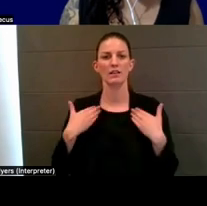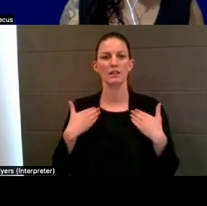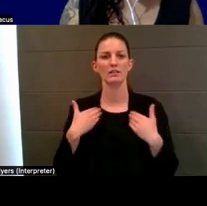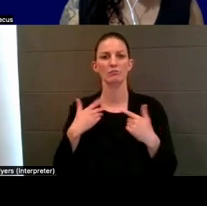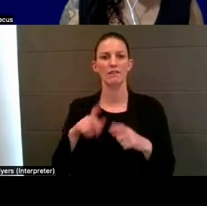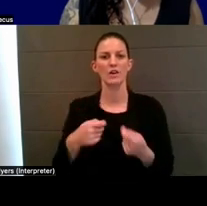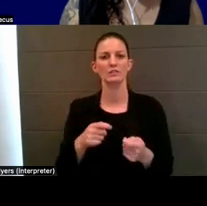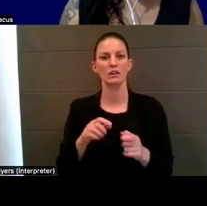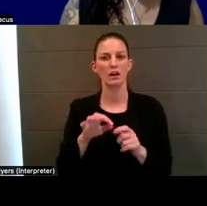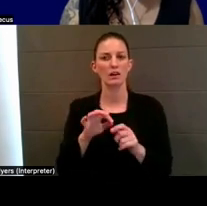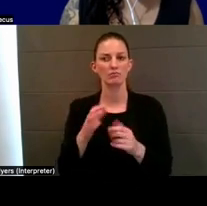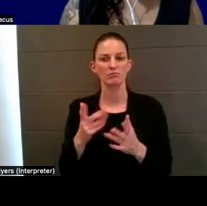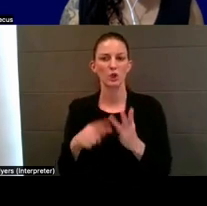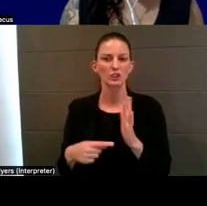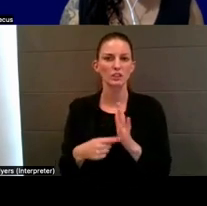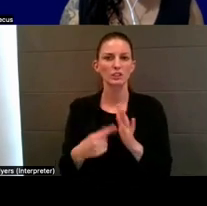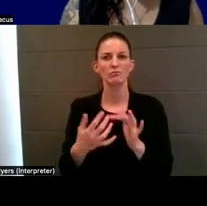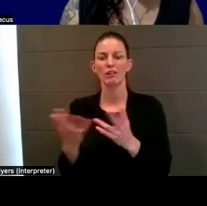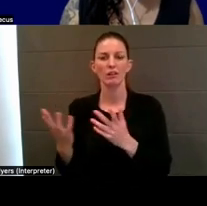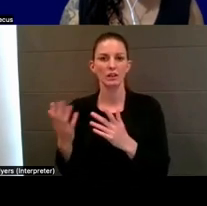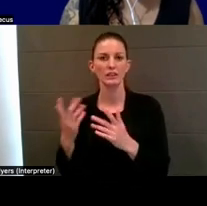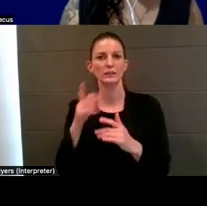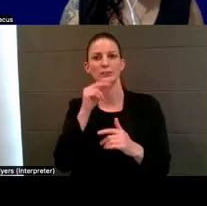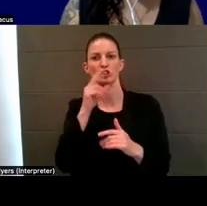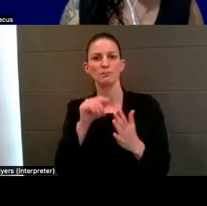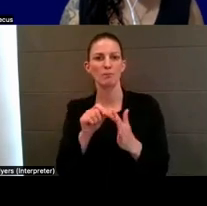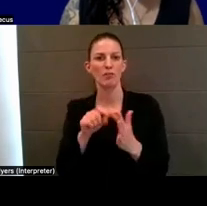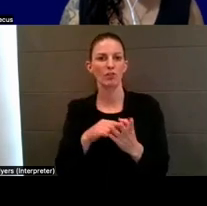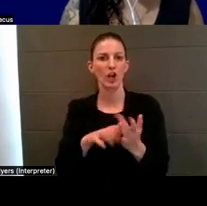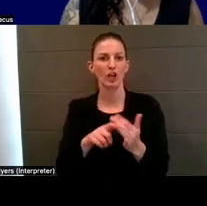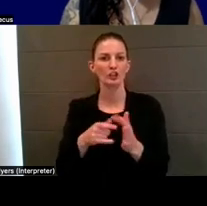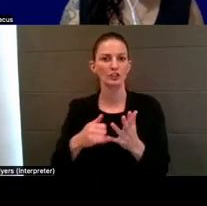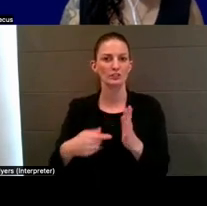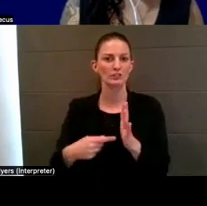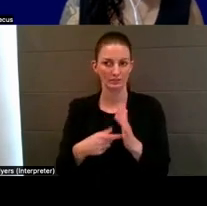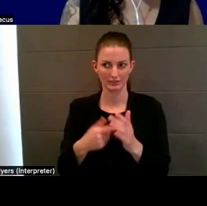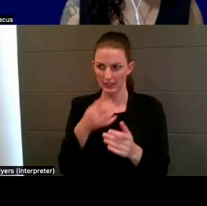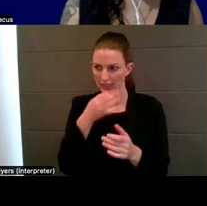and gather information from all those involved in the family and the child's life.